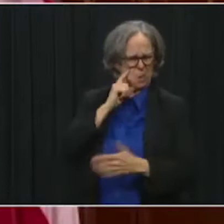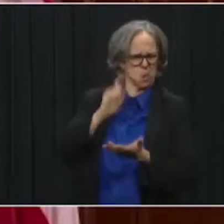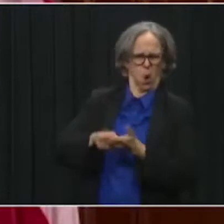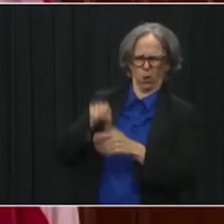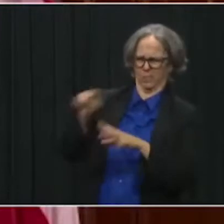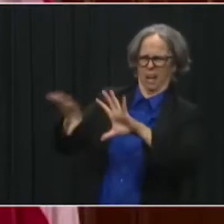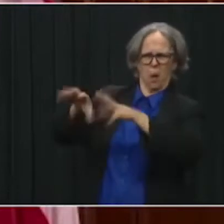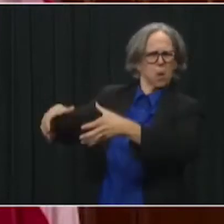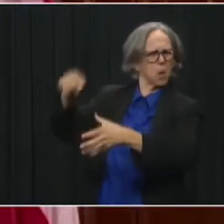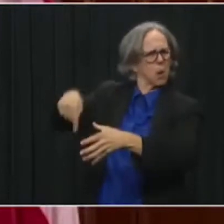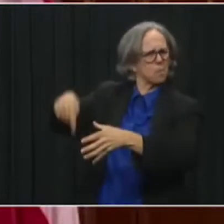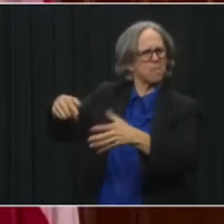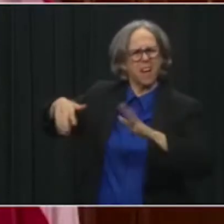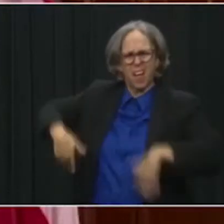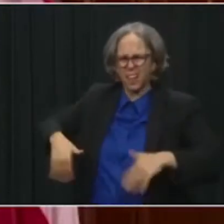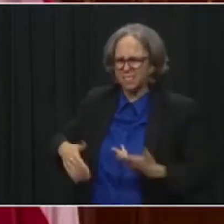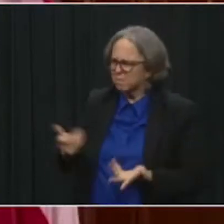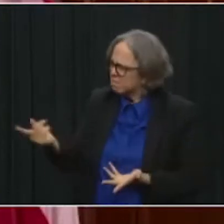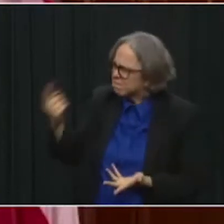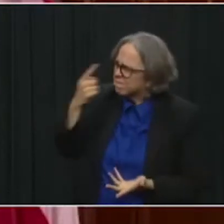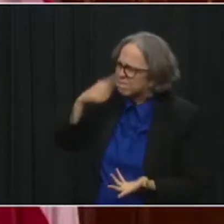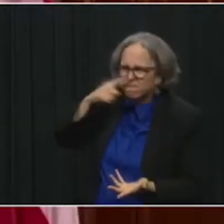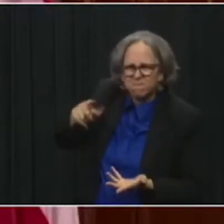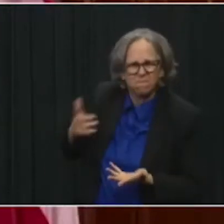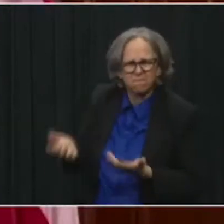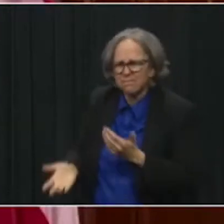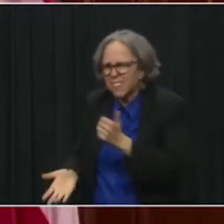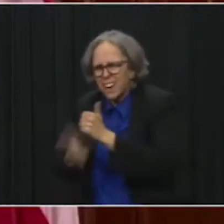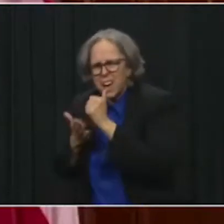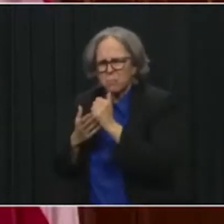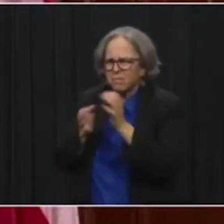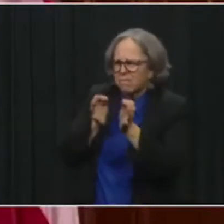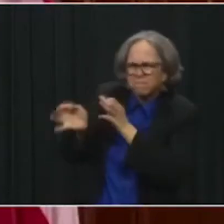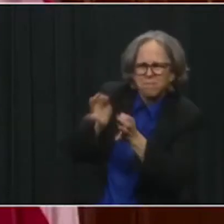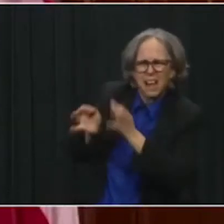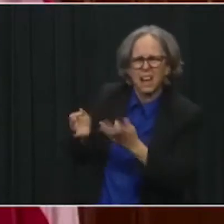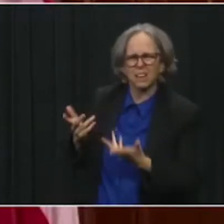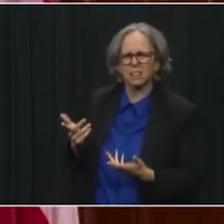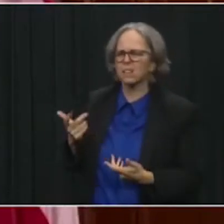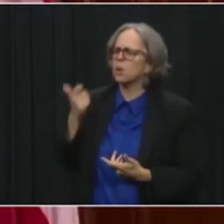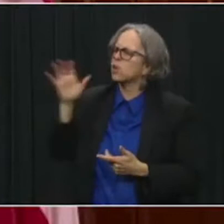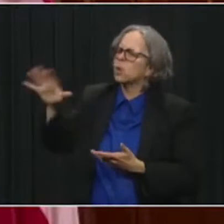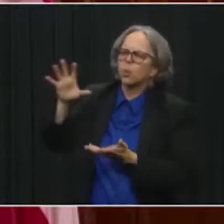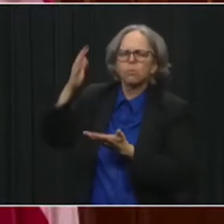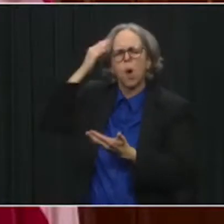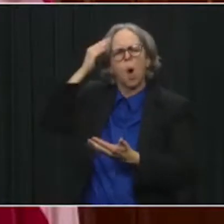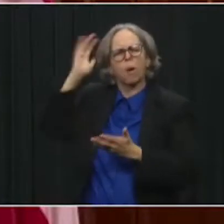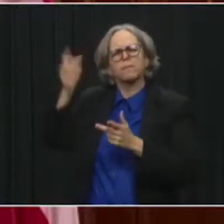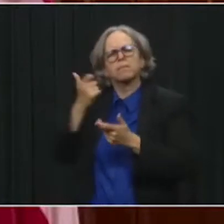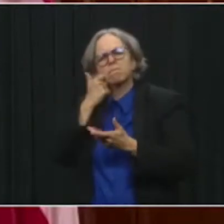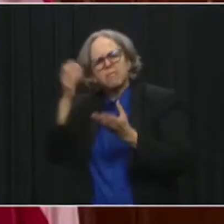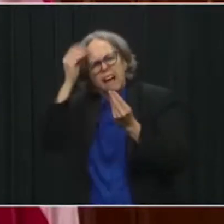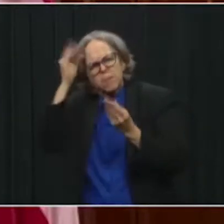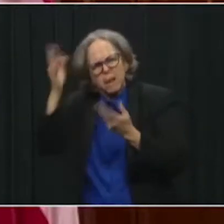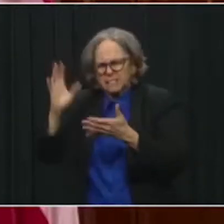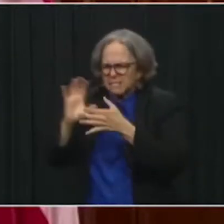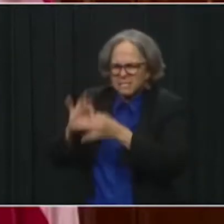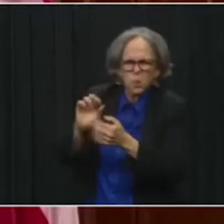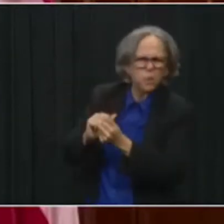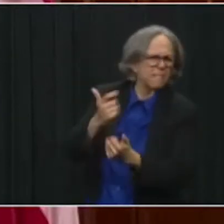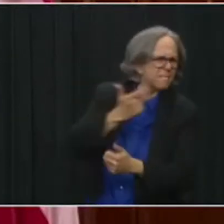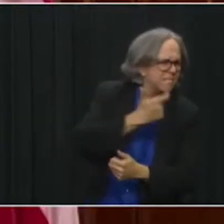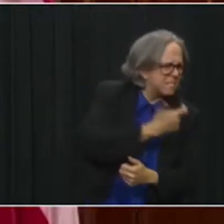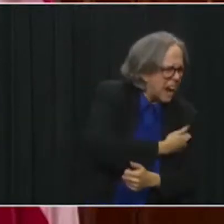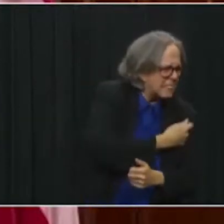if you can bring us up to date about the most recent information, frankly, about the effectiveness of the